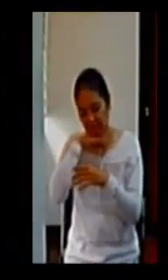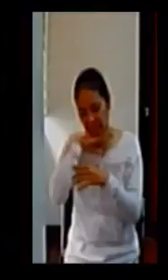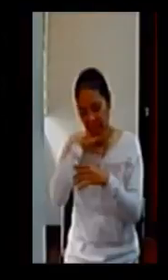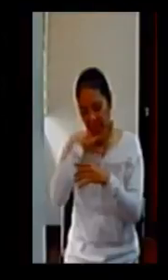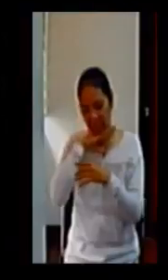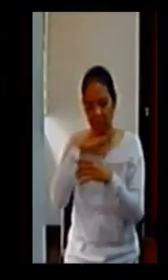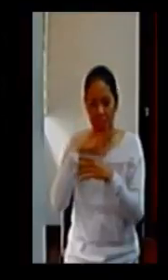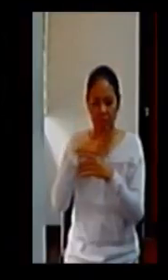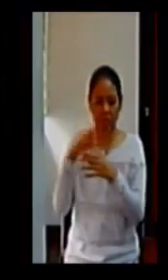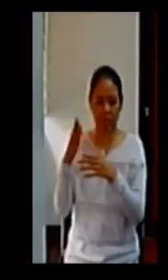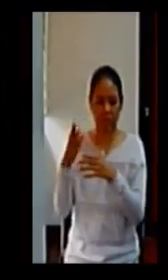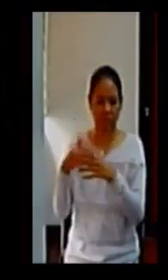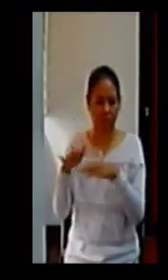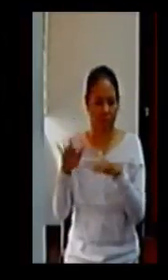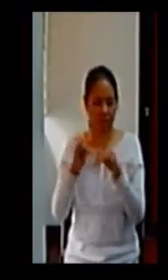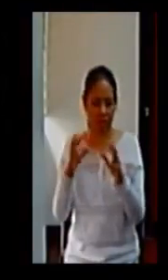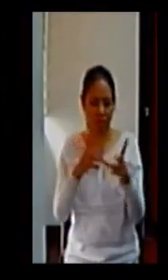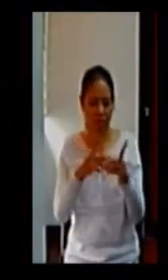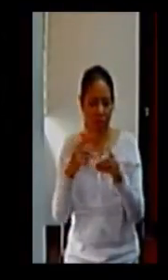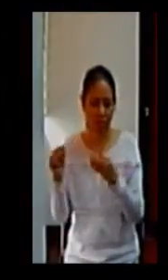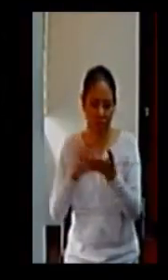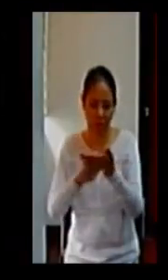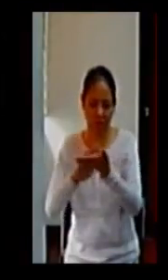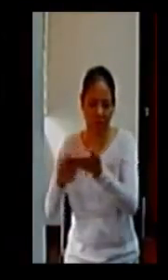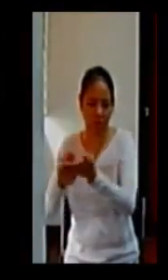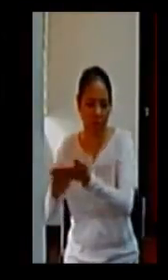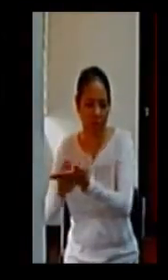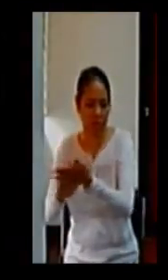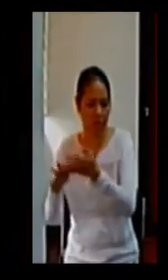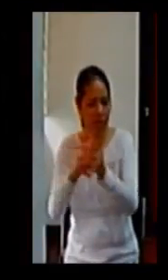clean-up activity in one of the